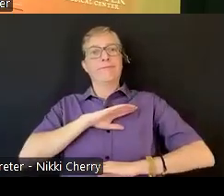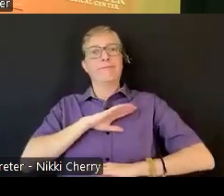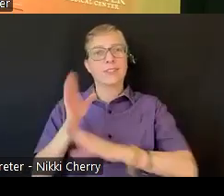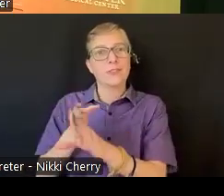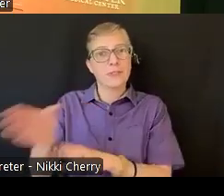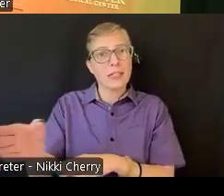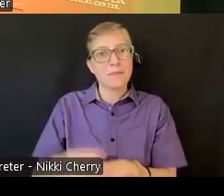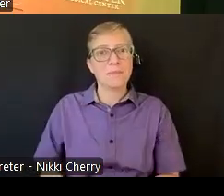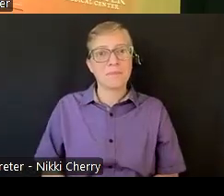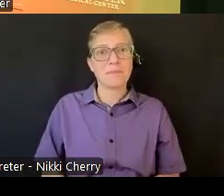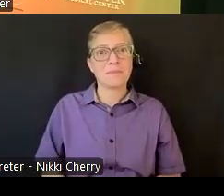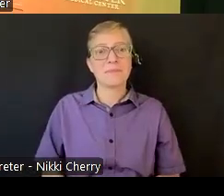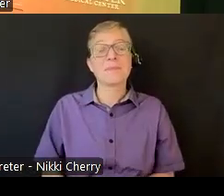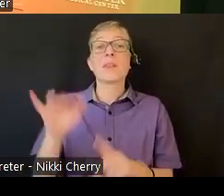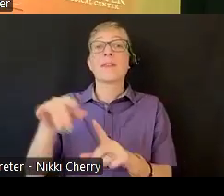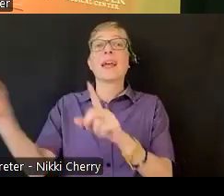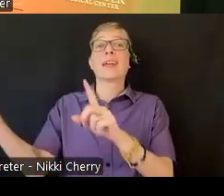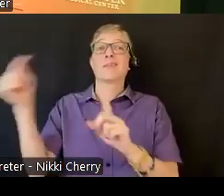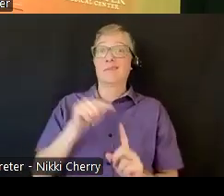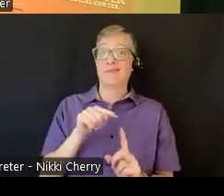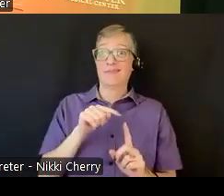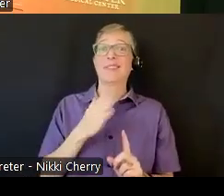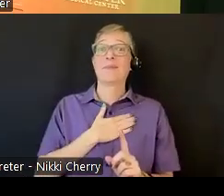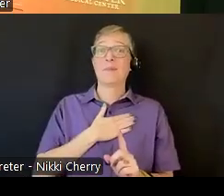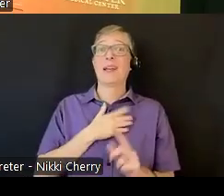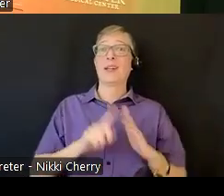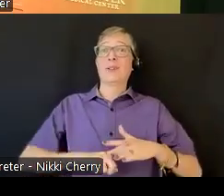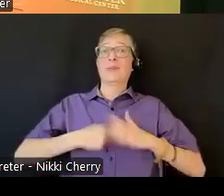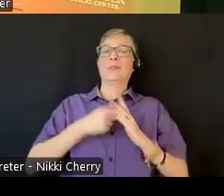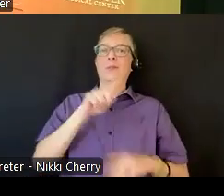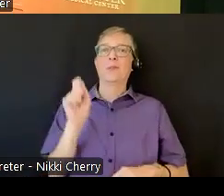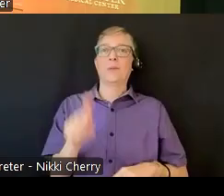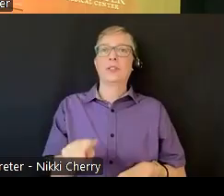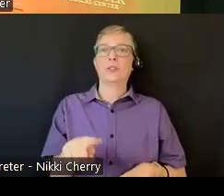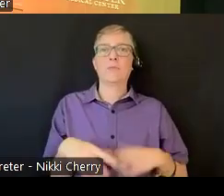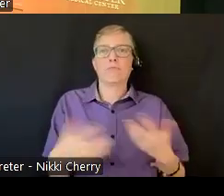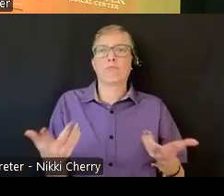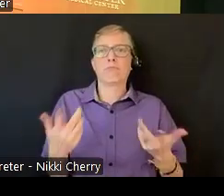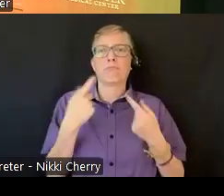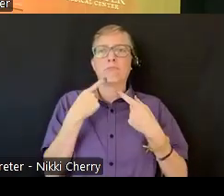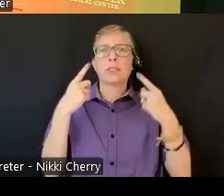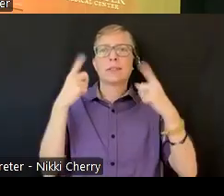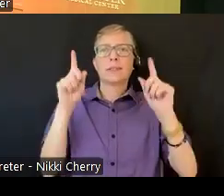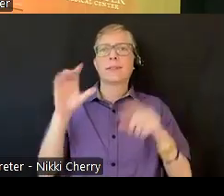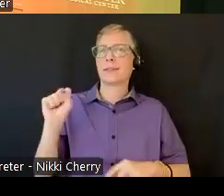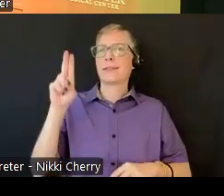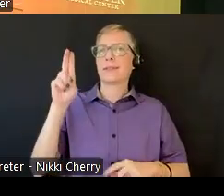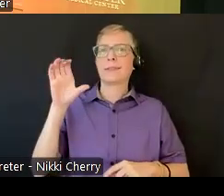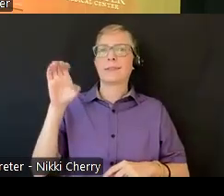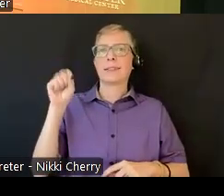back to my question. What does your success, what does your